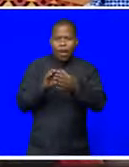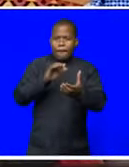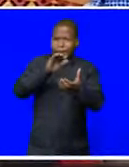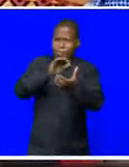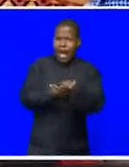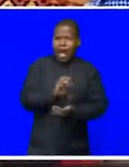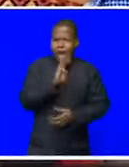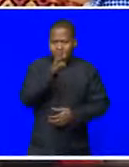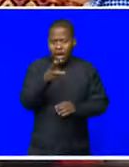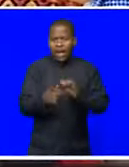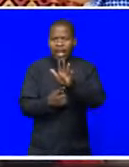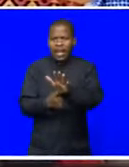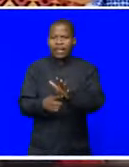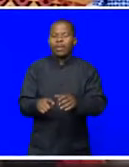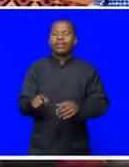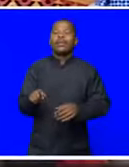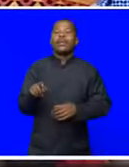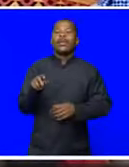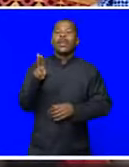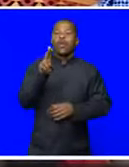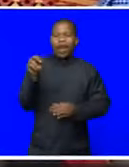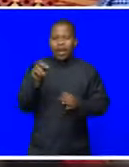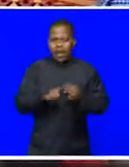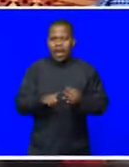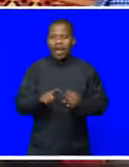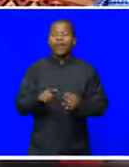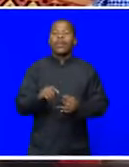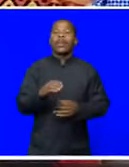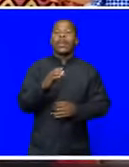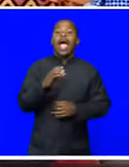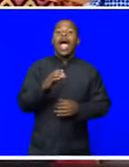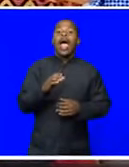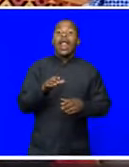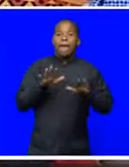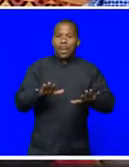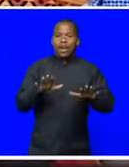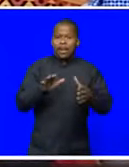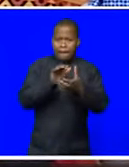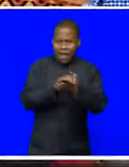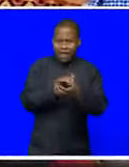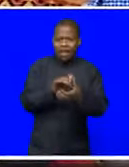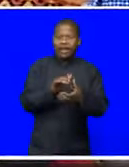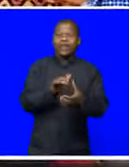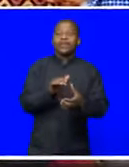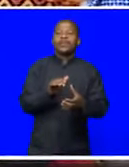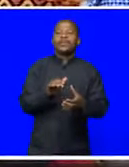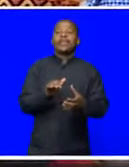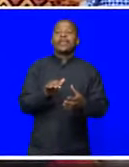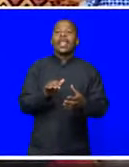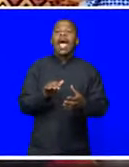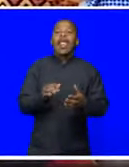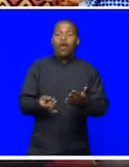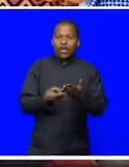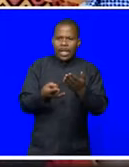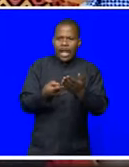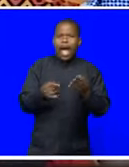as the United Nations, the Commonwealth, and the Non-Aligned Movement to bring about peace and security in the